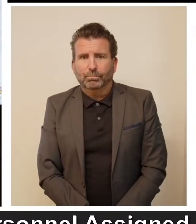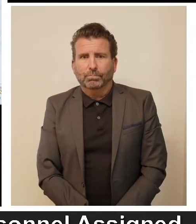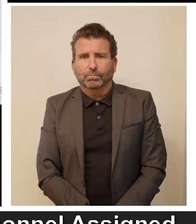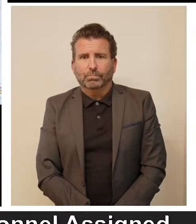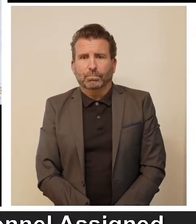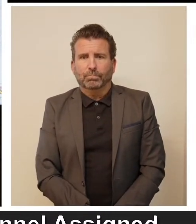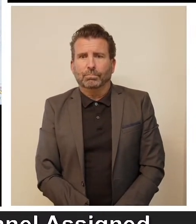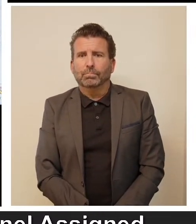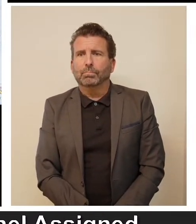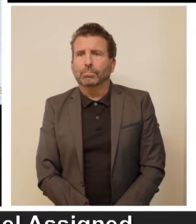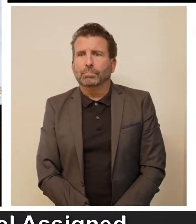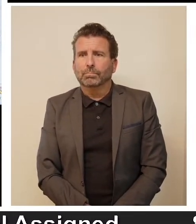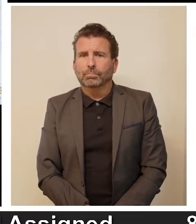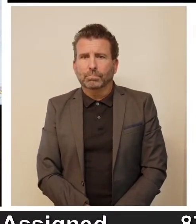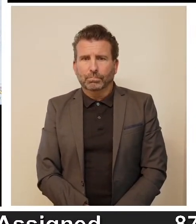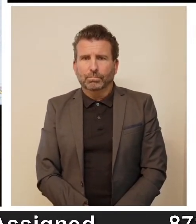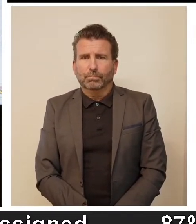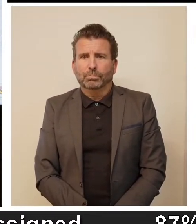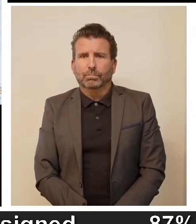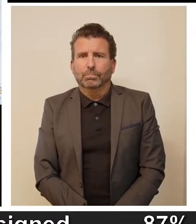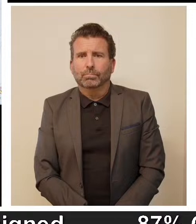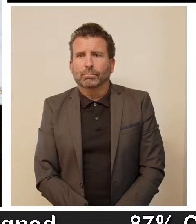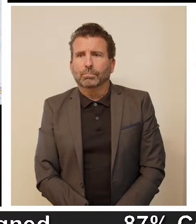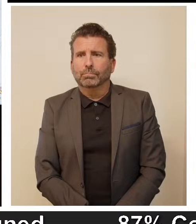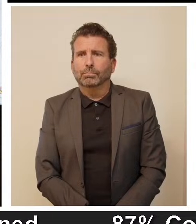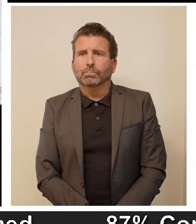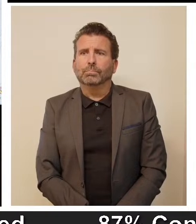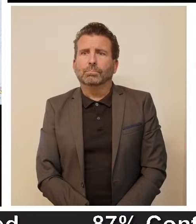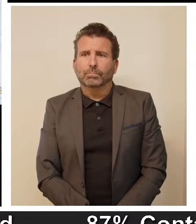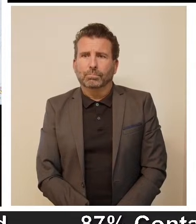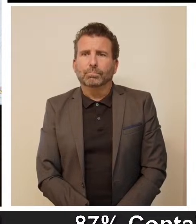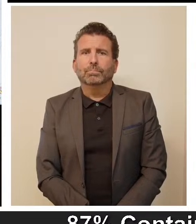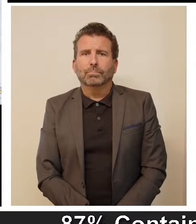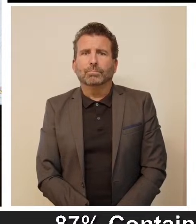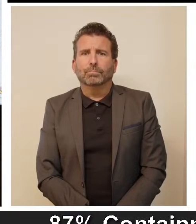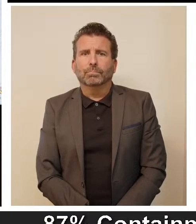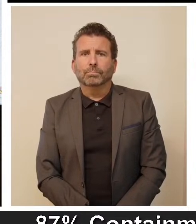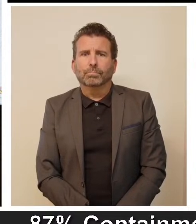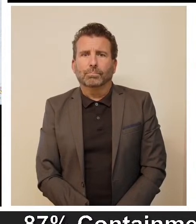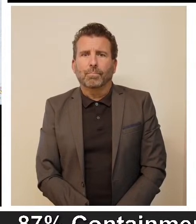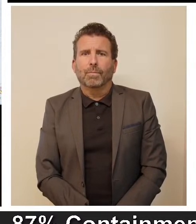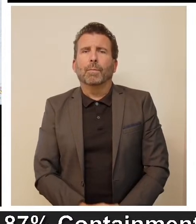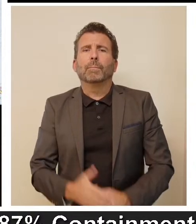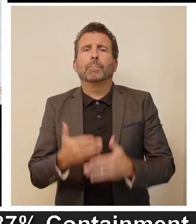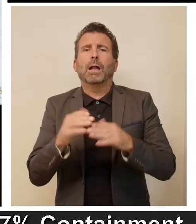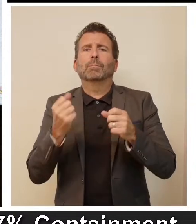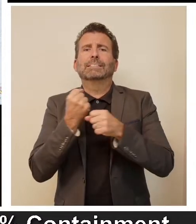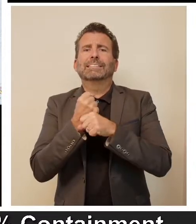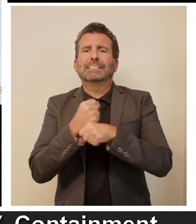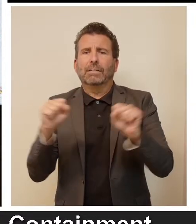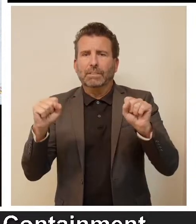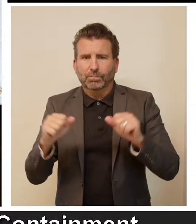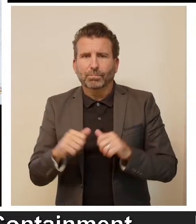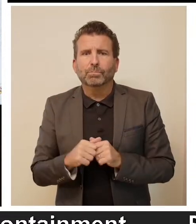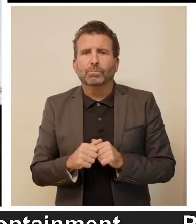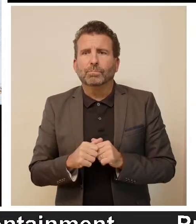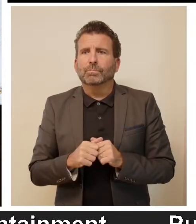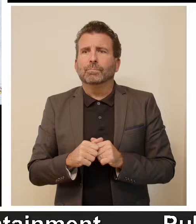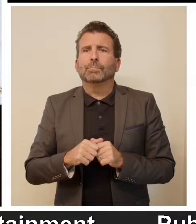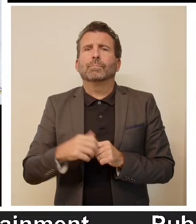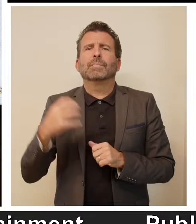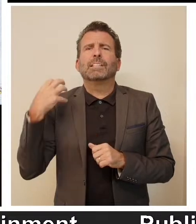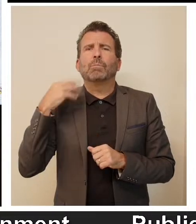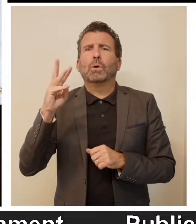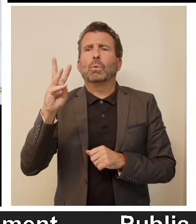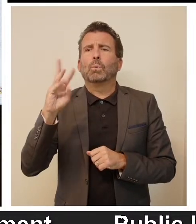Thank you. Next up, with the public safety is Law Enforcement Officer Deputy Captain Williams with the Los Angeles County